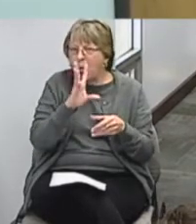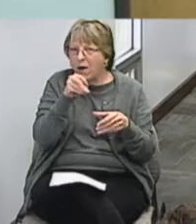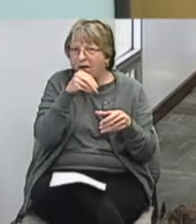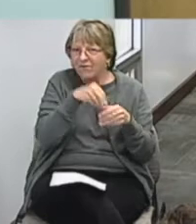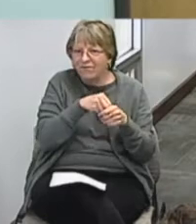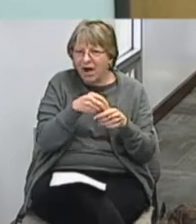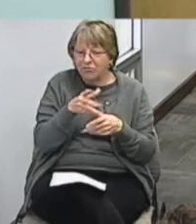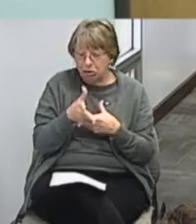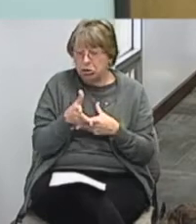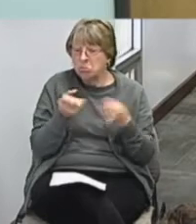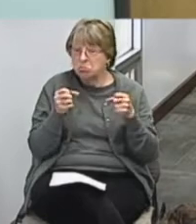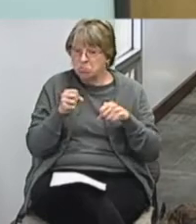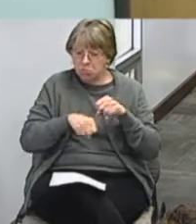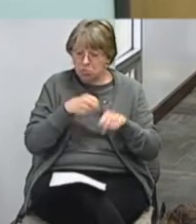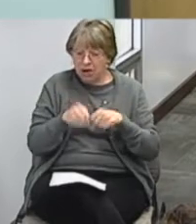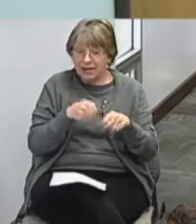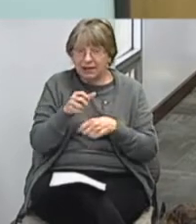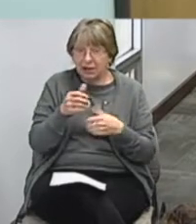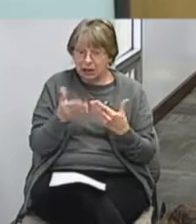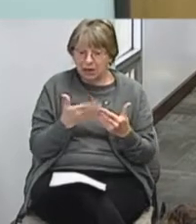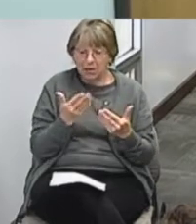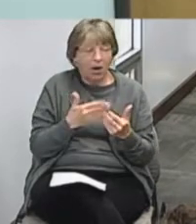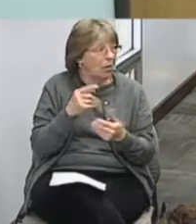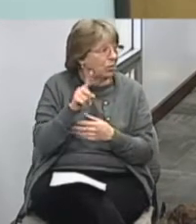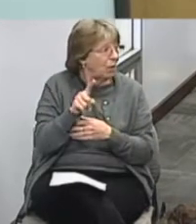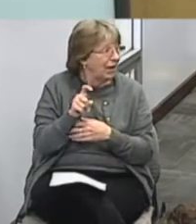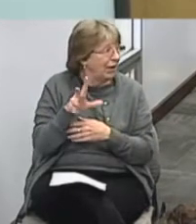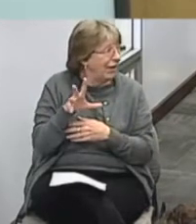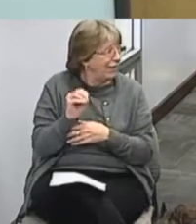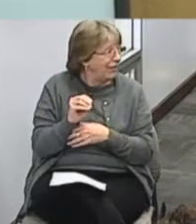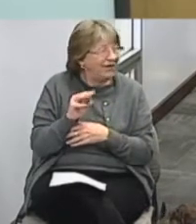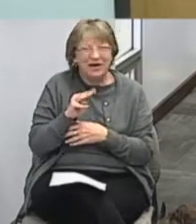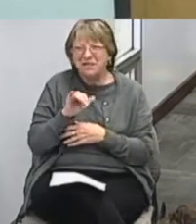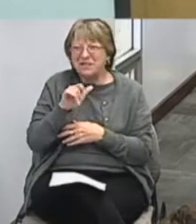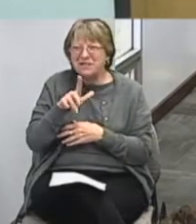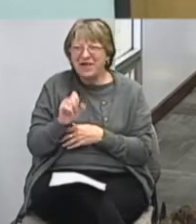50 miles. Including our mayor.